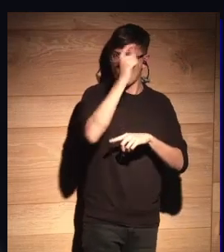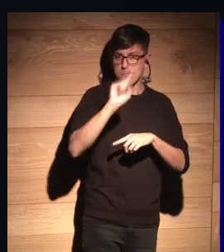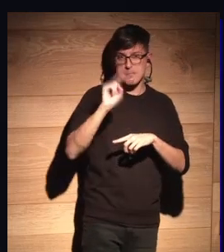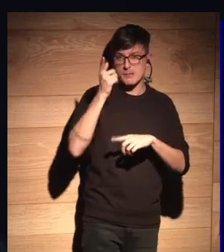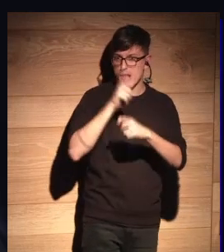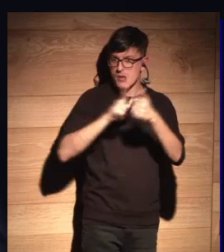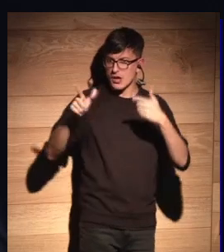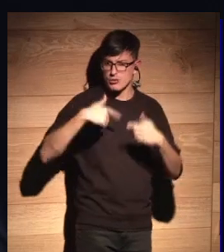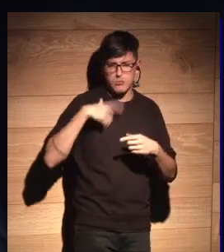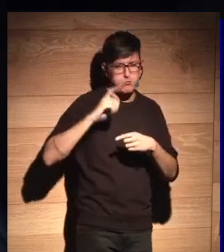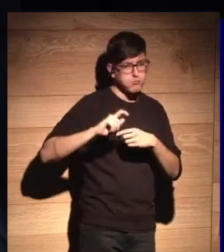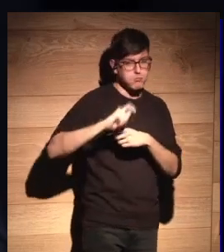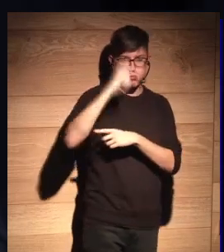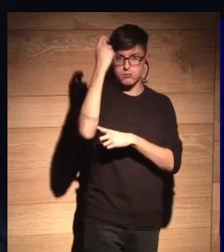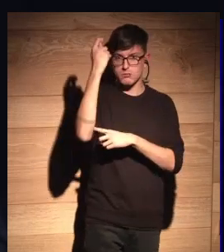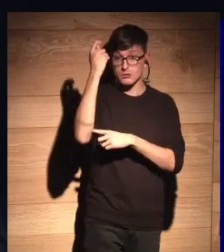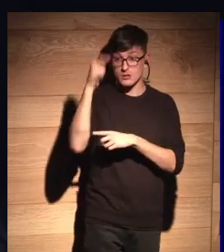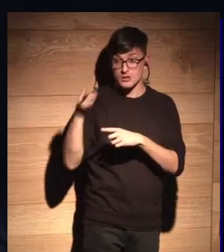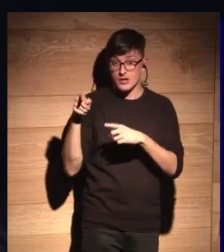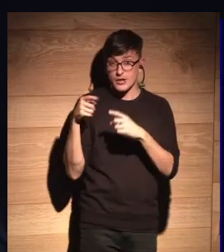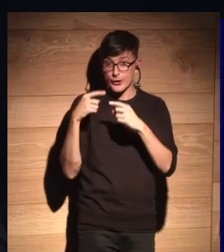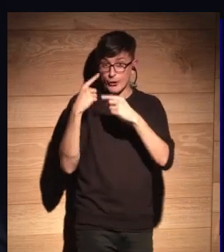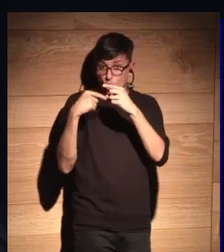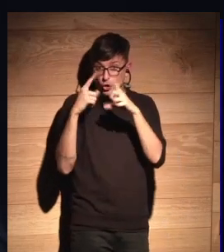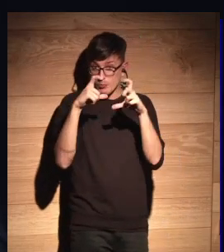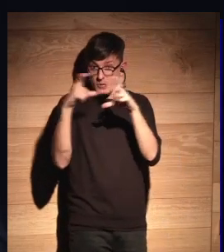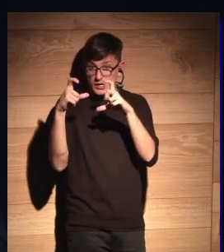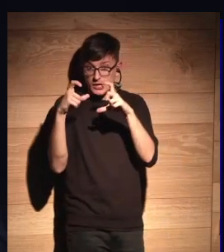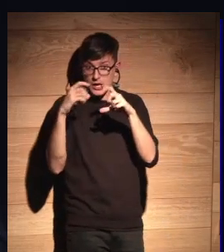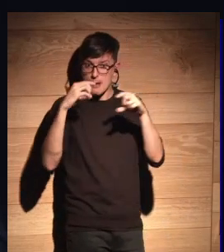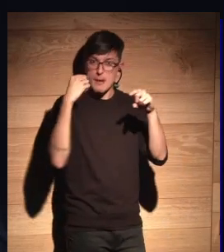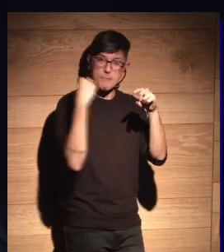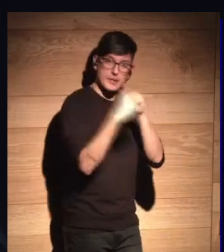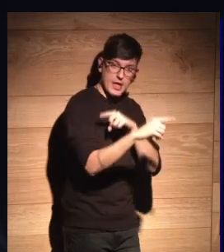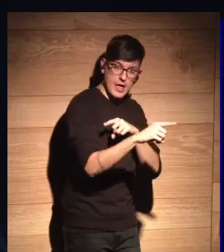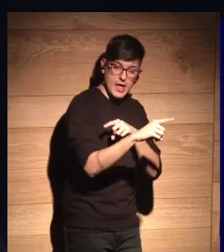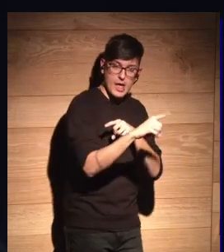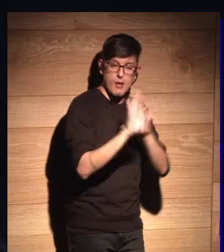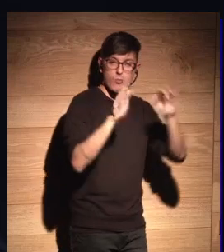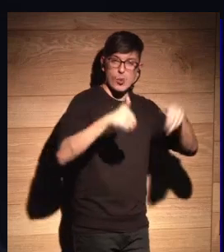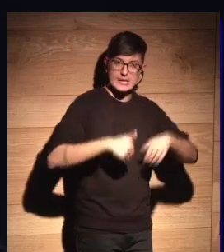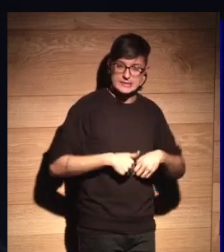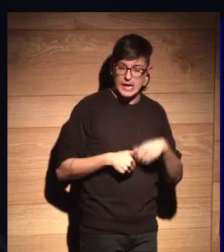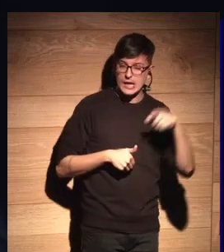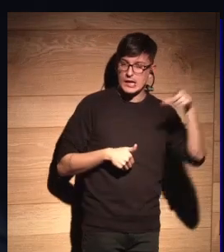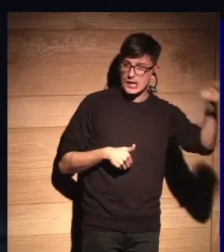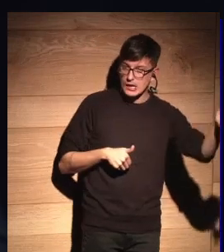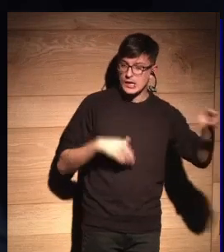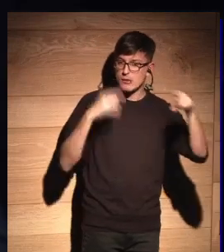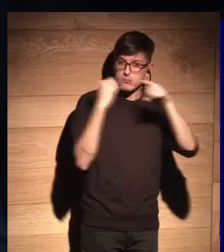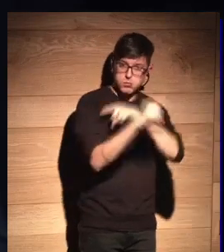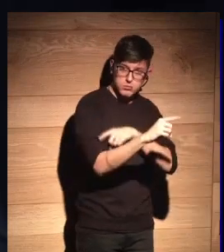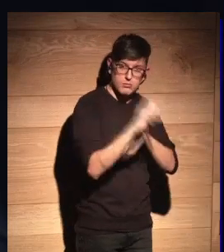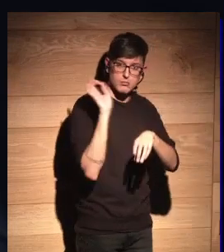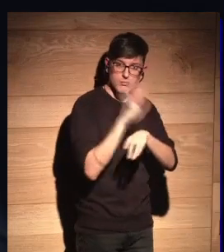when I sent the film back, my sister was able to get the pictures placed in a magazine and newspapers.